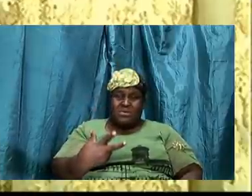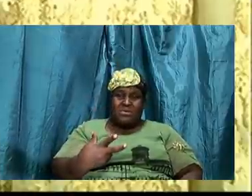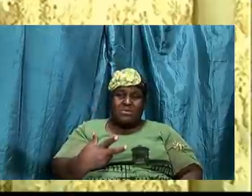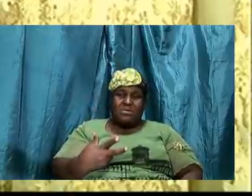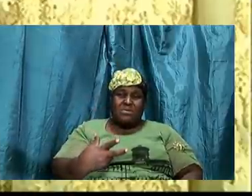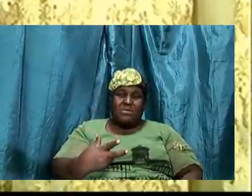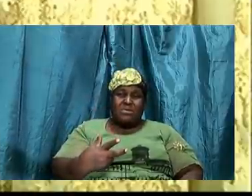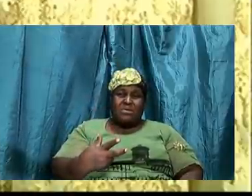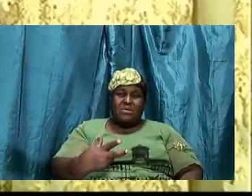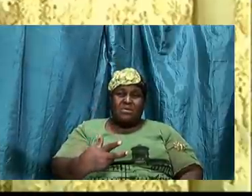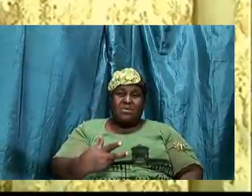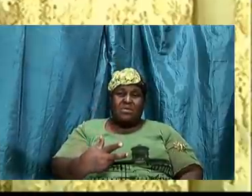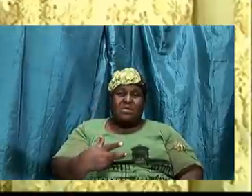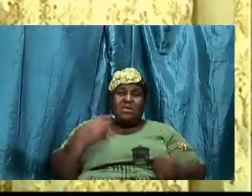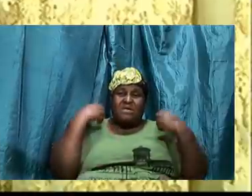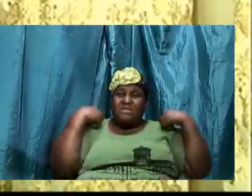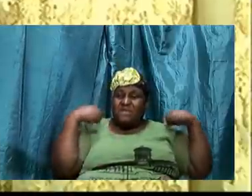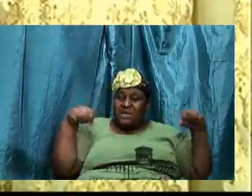him.